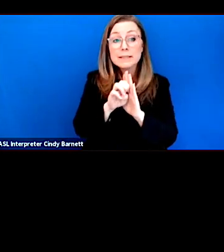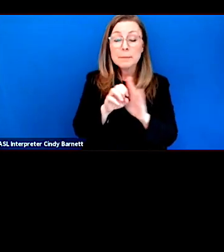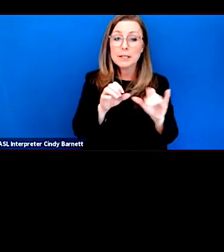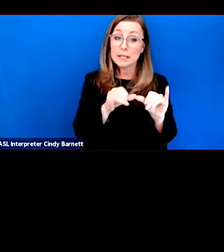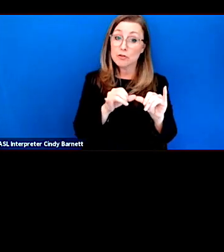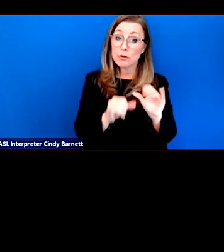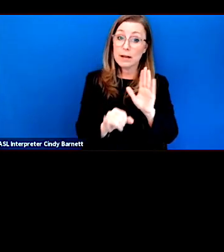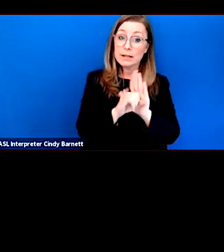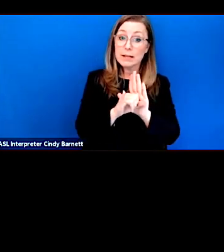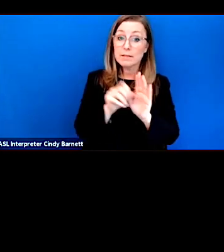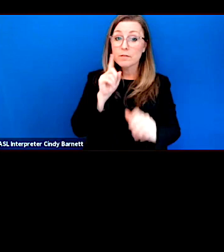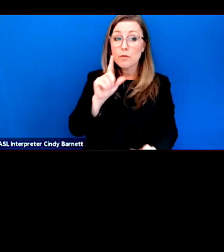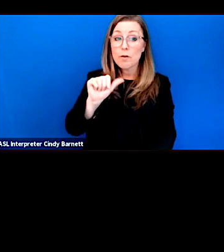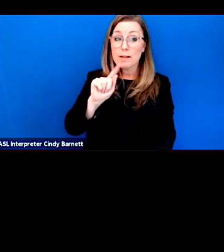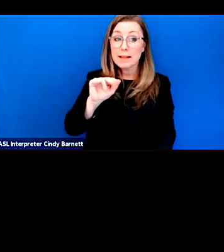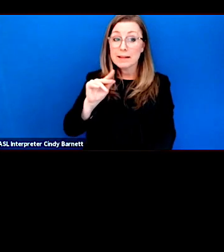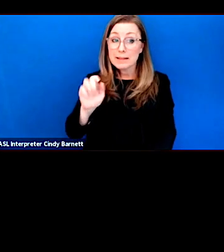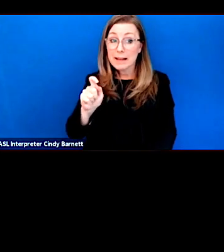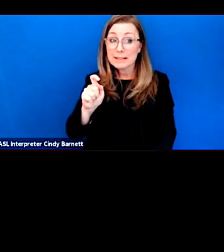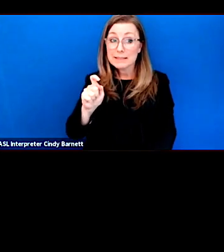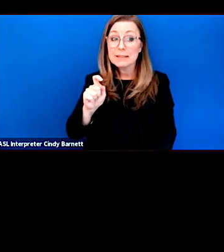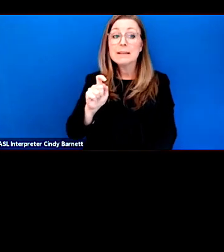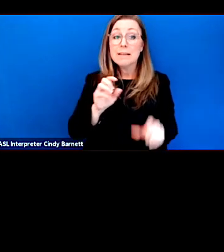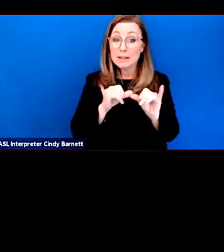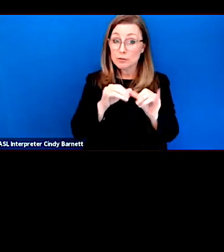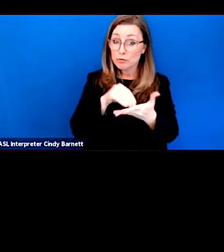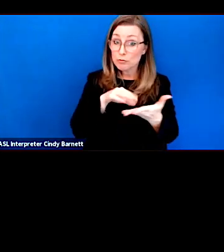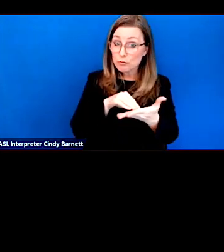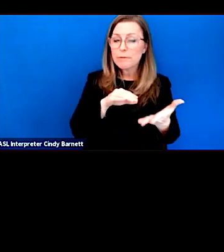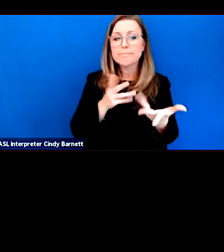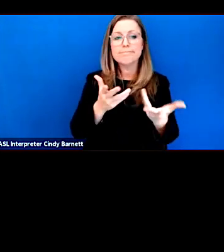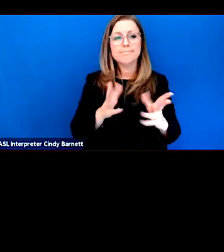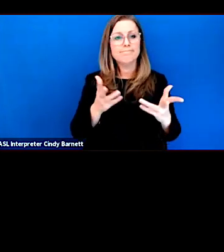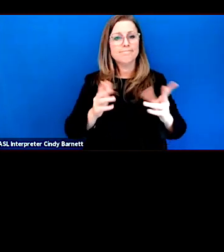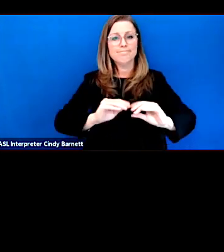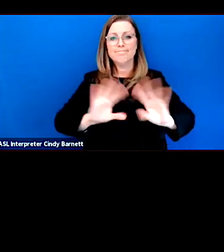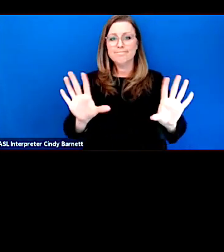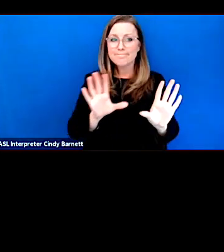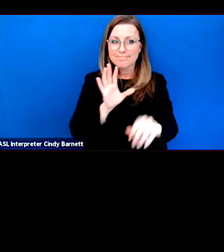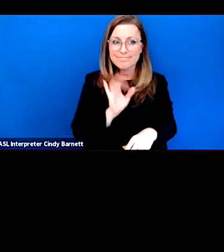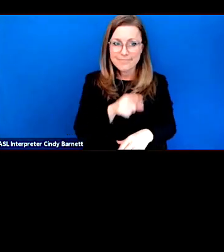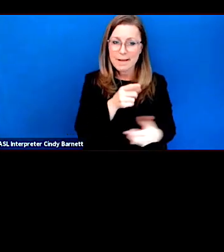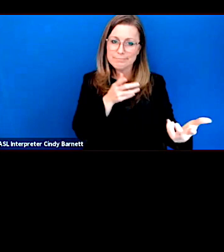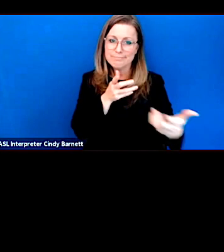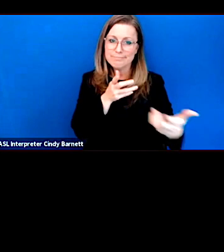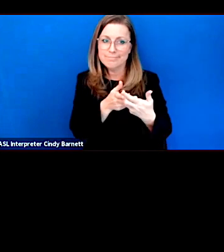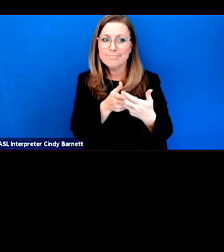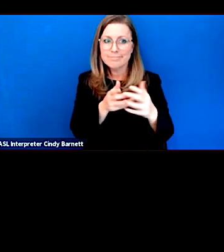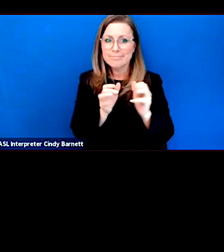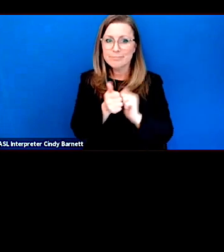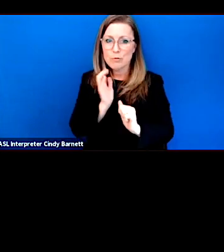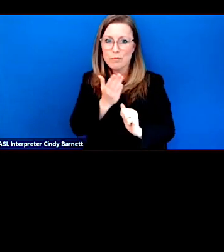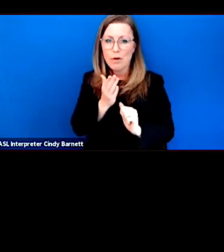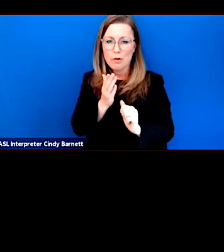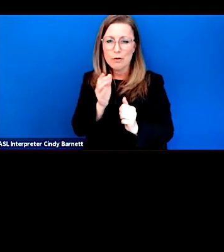students. So that to me definitely stands out as a piece that fulfills most of the criteria that we've discussed. So it's about women of